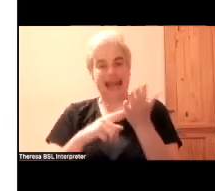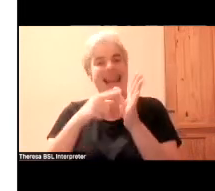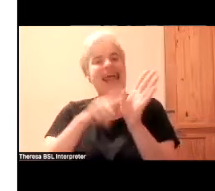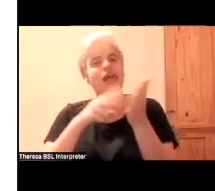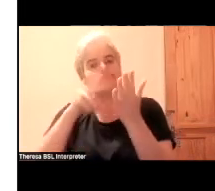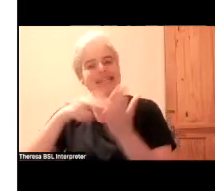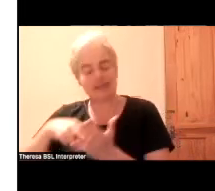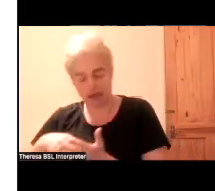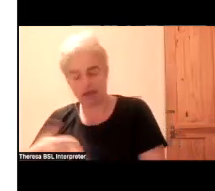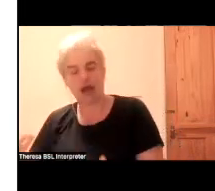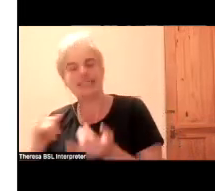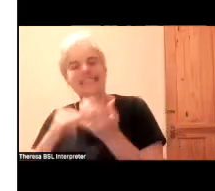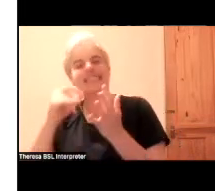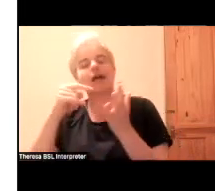Cathedral.